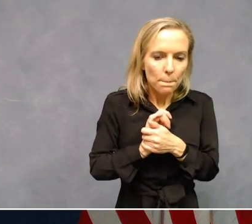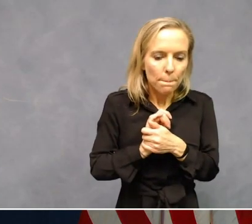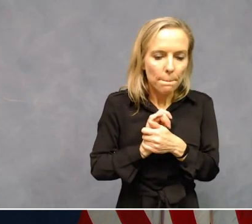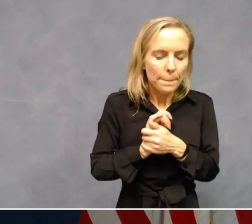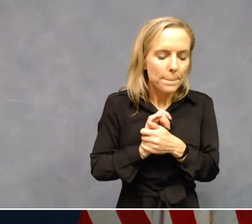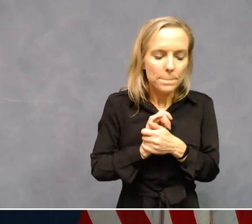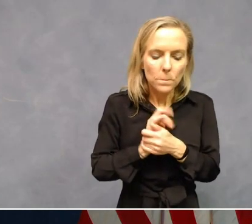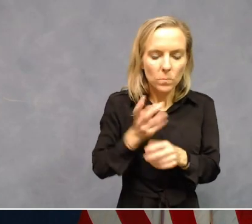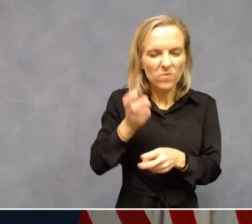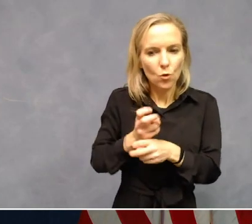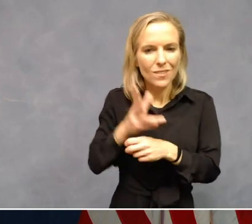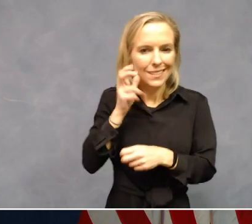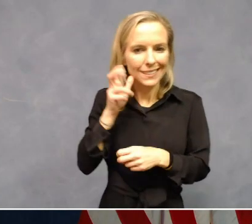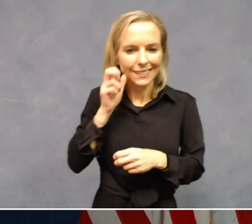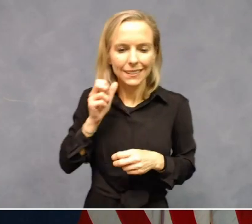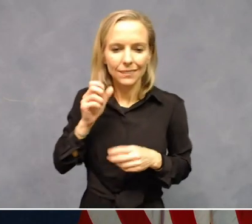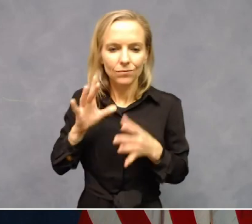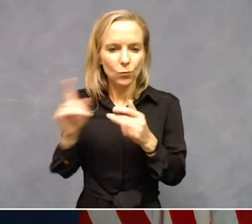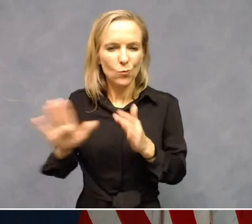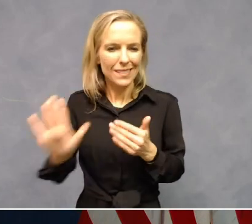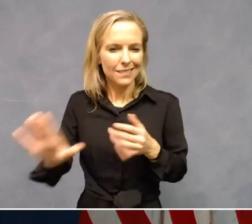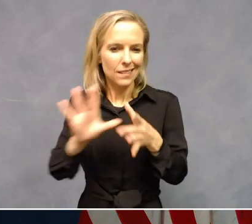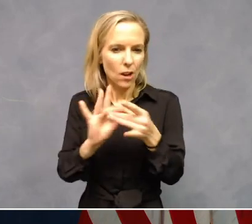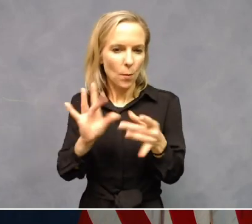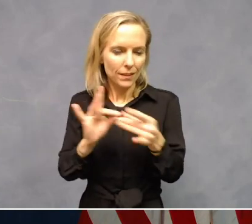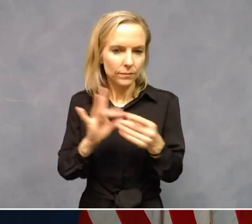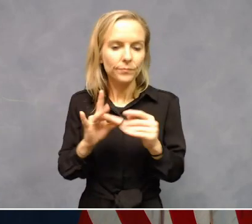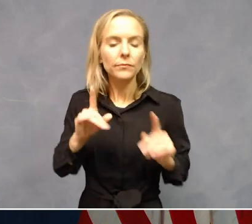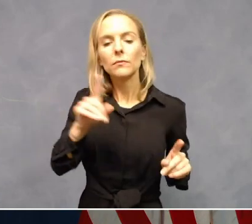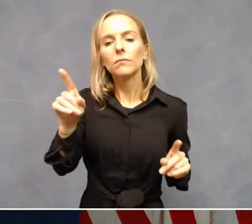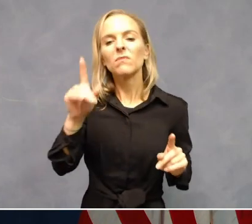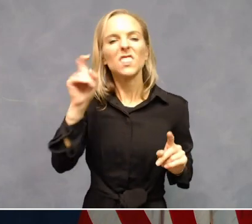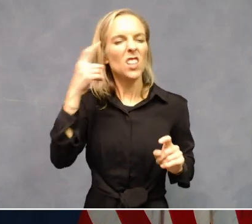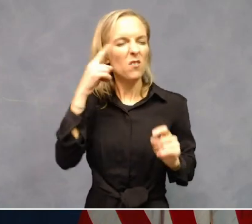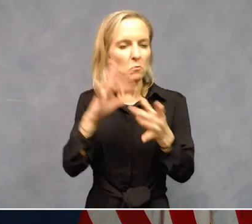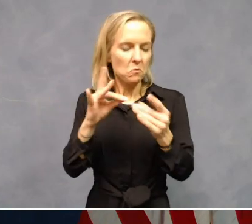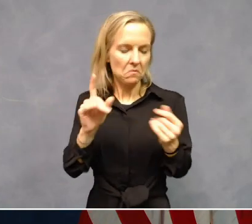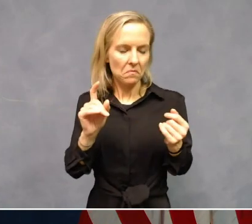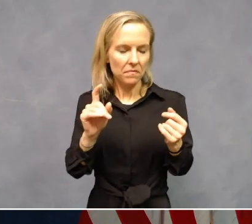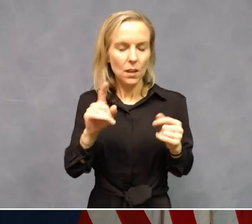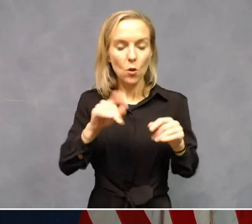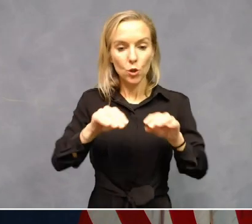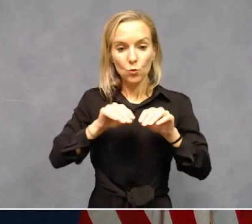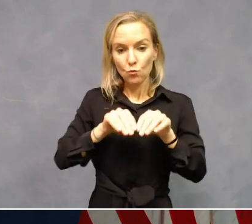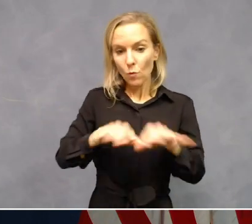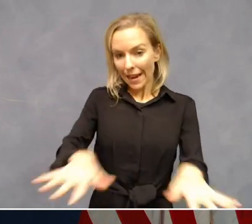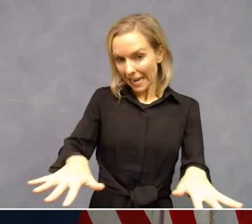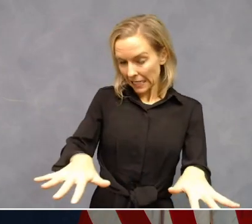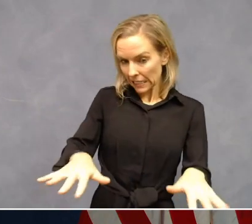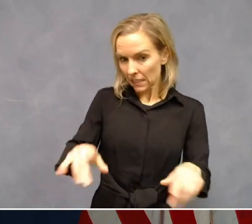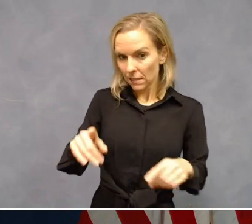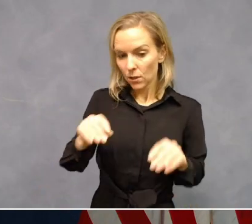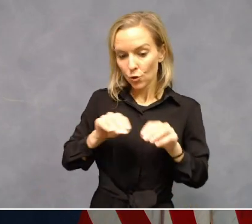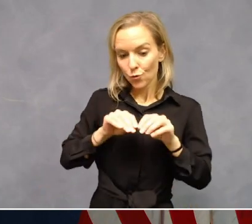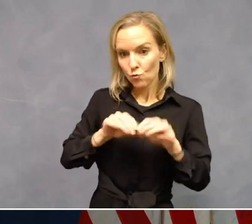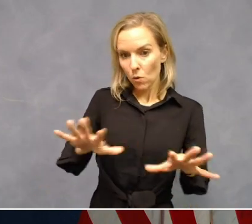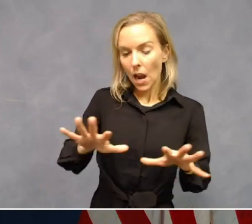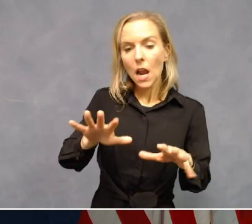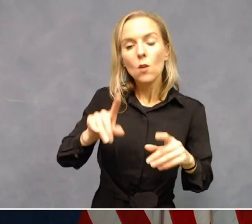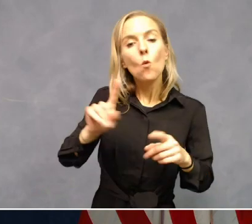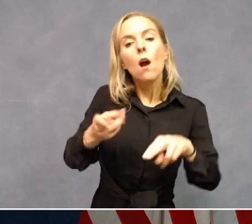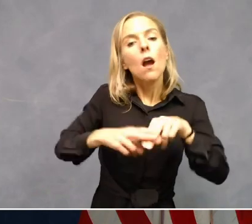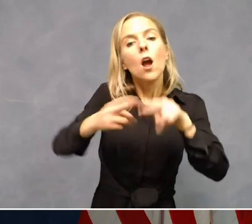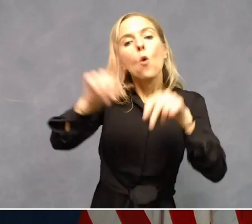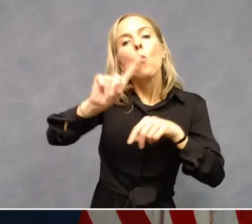in from other states as well. The question is on spread. We are seeing significant spread within communities, but there is